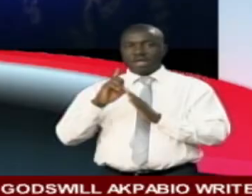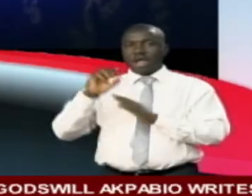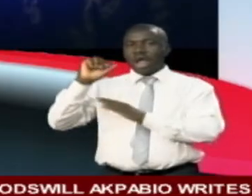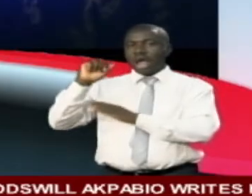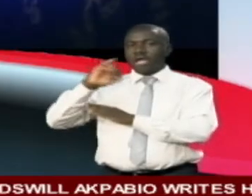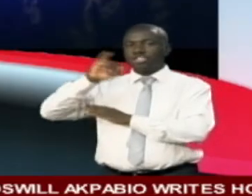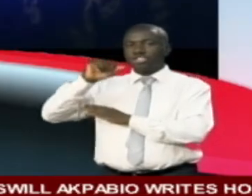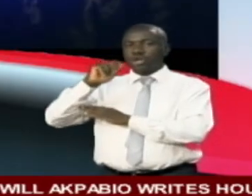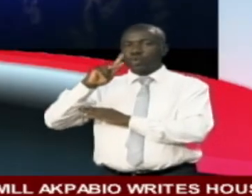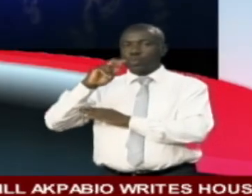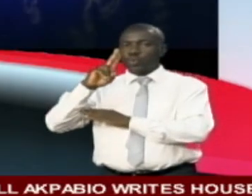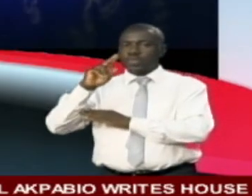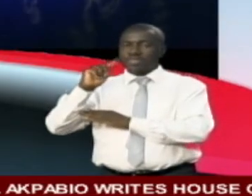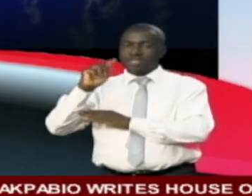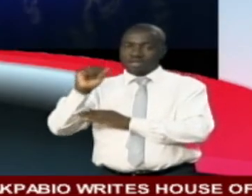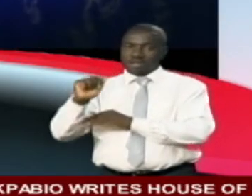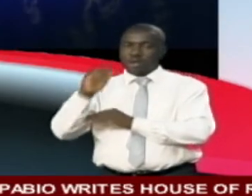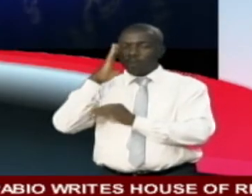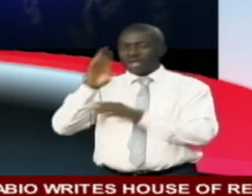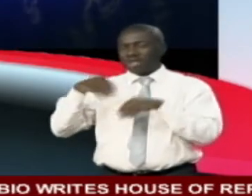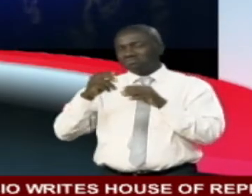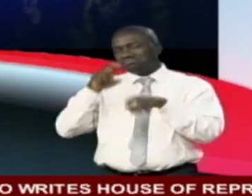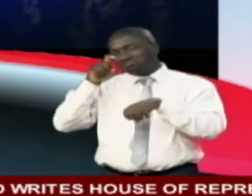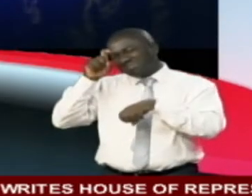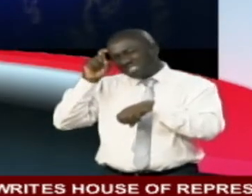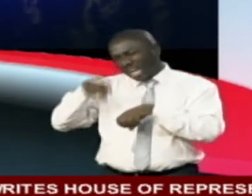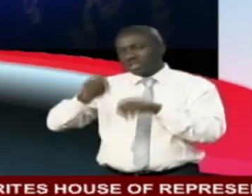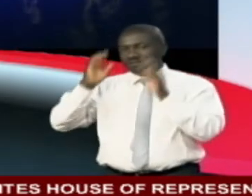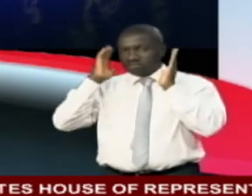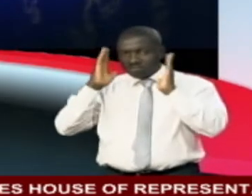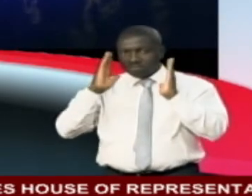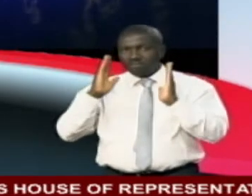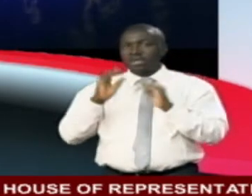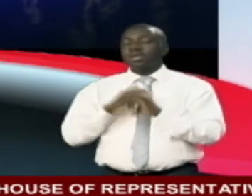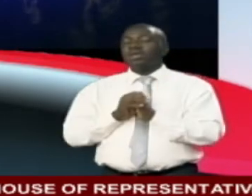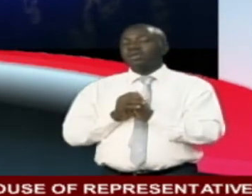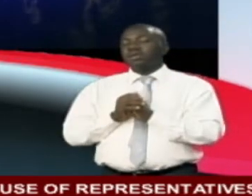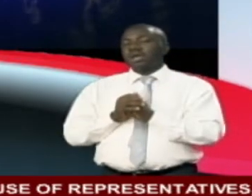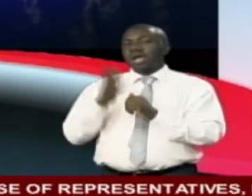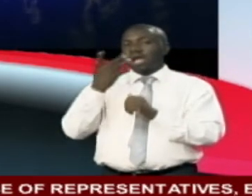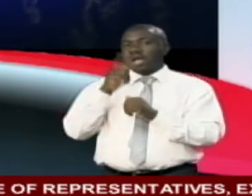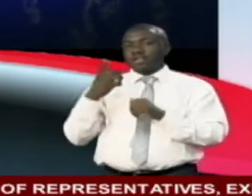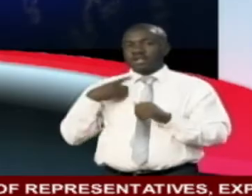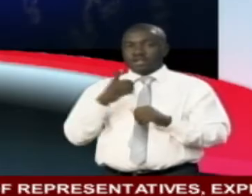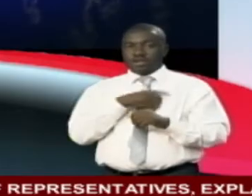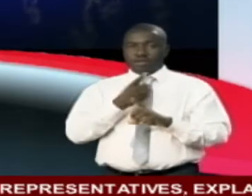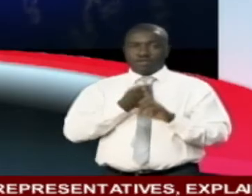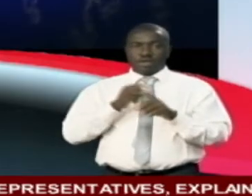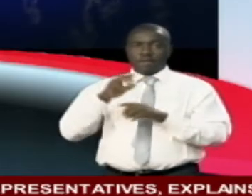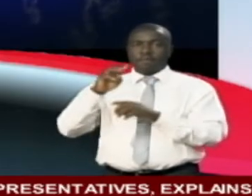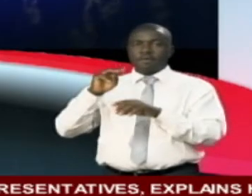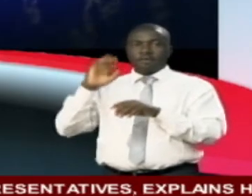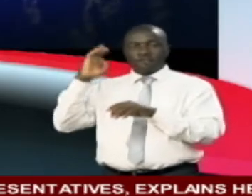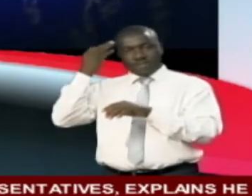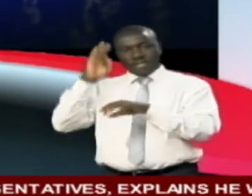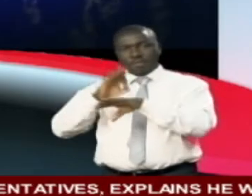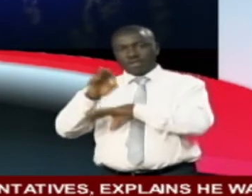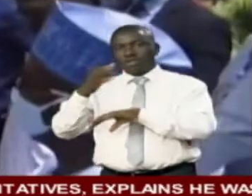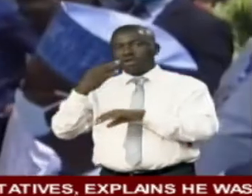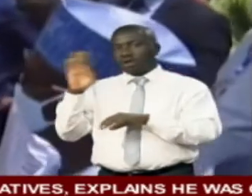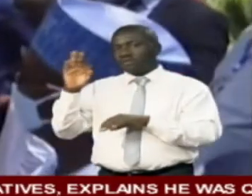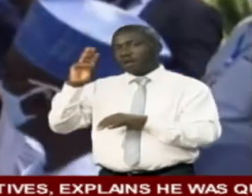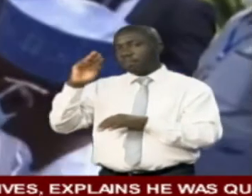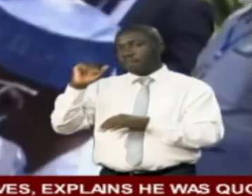necessary attention to be operational. A delegation comprising the Ministry of Mines and a delegation from the Senate, led by its